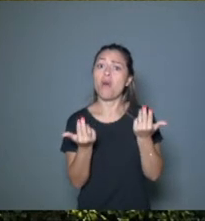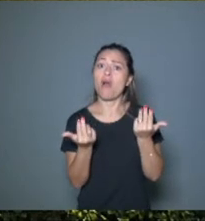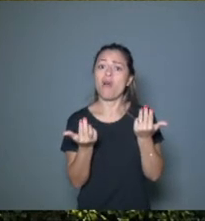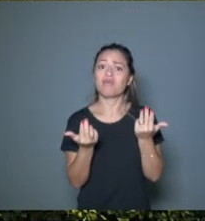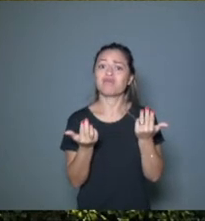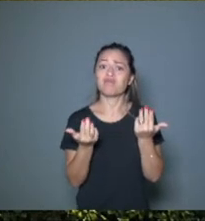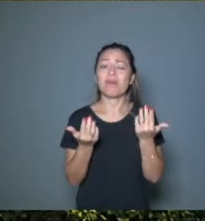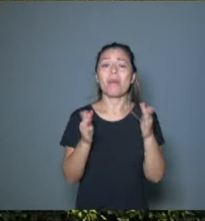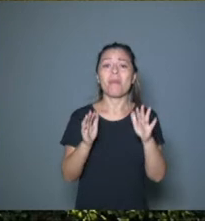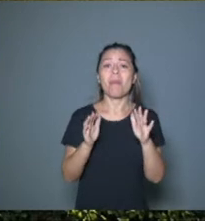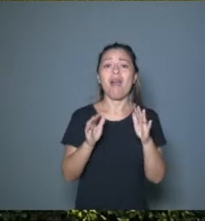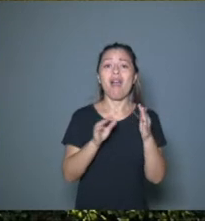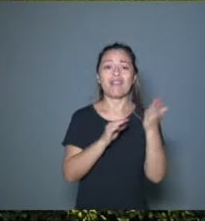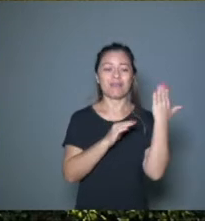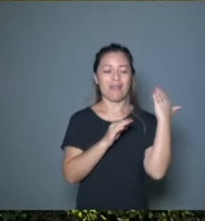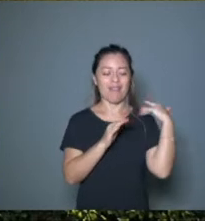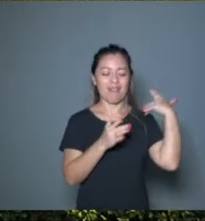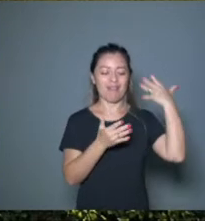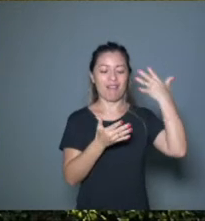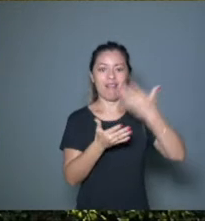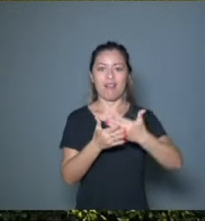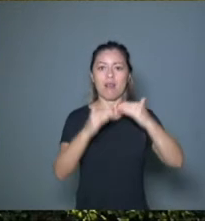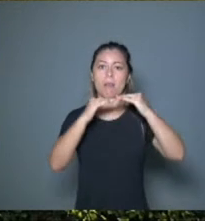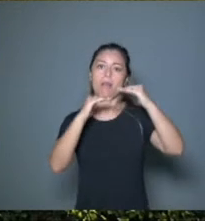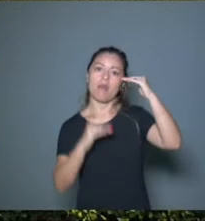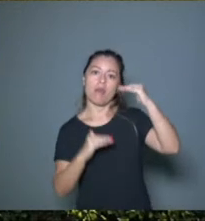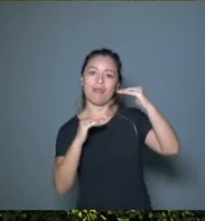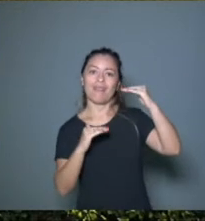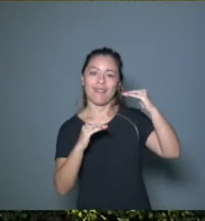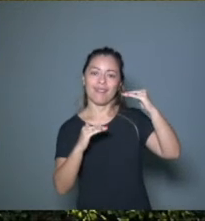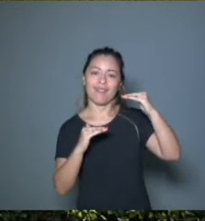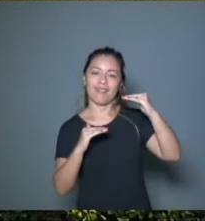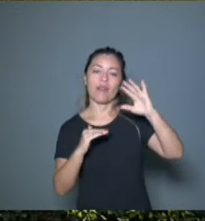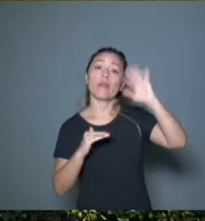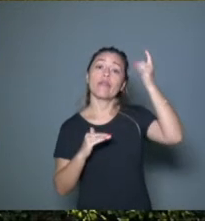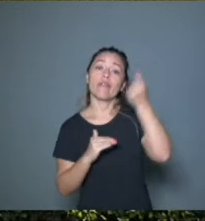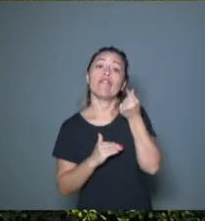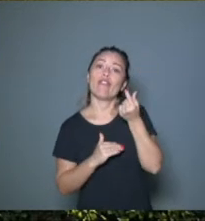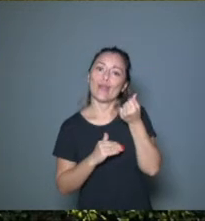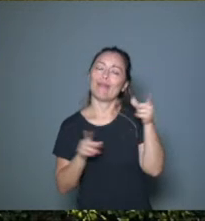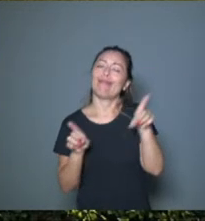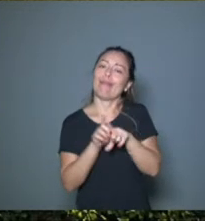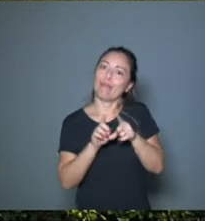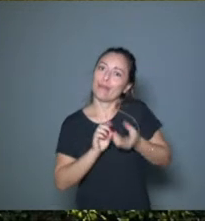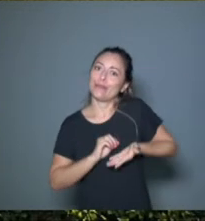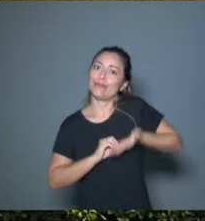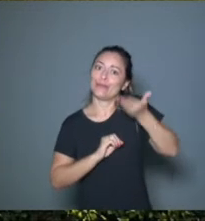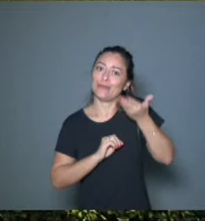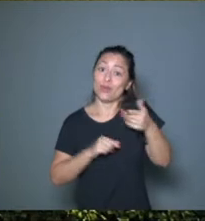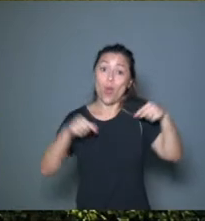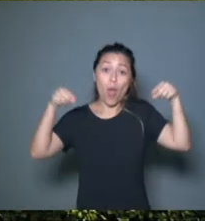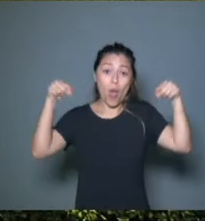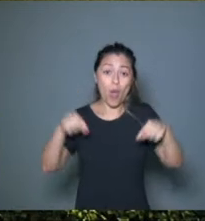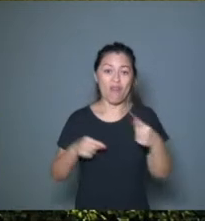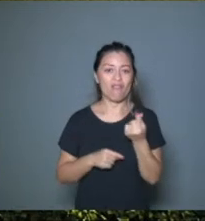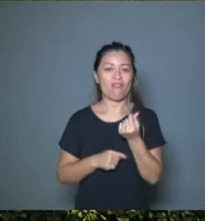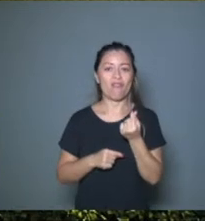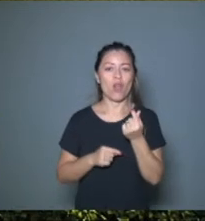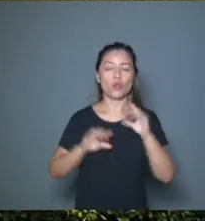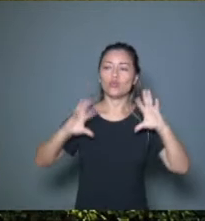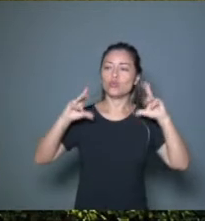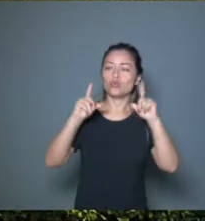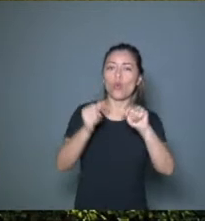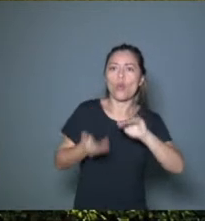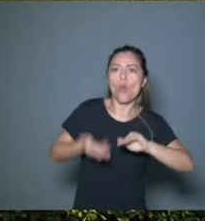row where supply was lower than demand. That's why there's such pressure on prices.